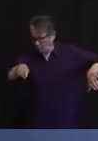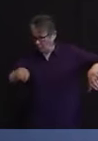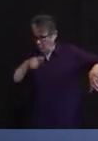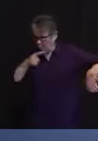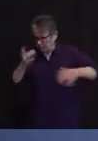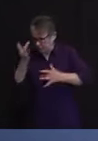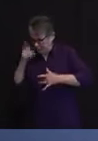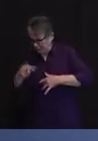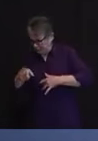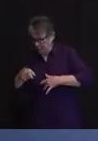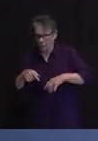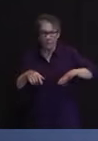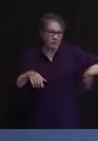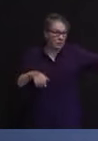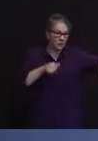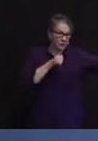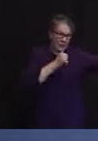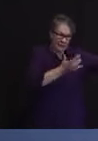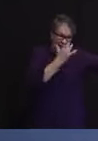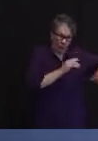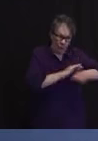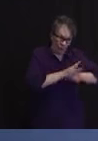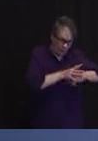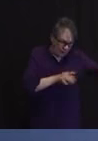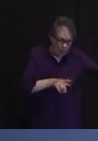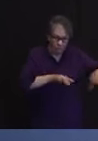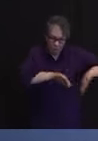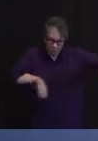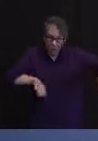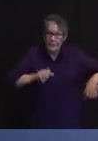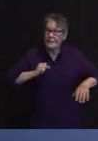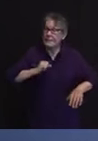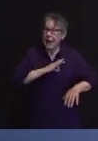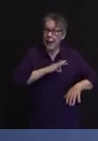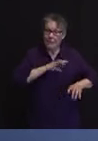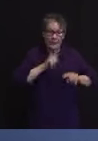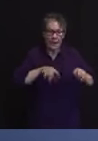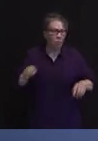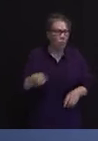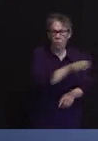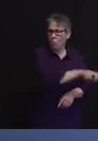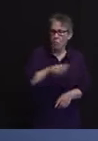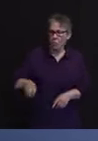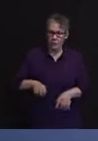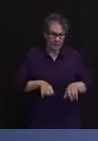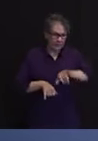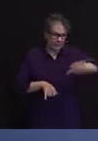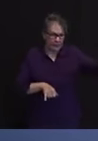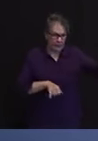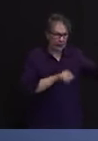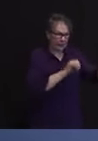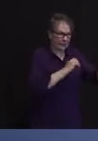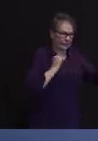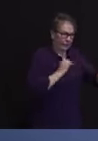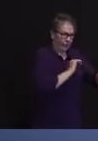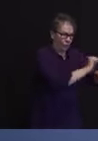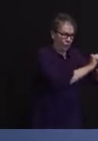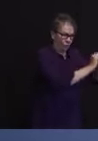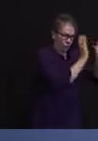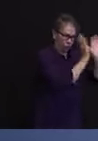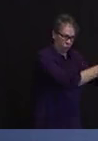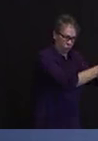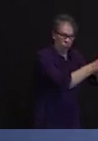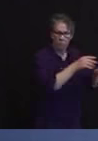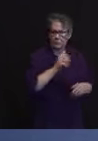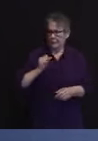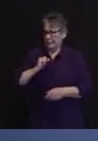investigation and those that are showing no symptoms. So they cannot admit. That's why we're identifying